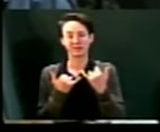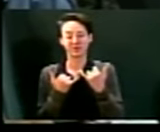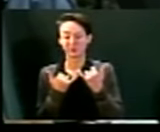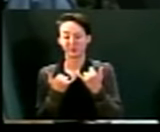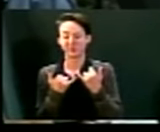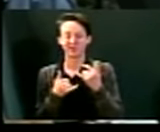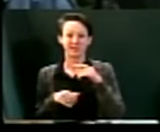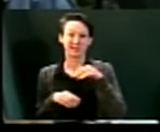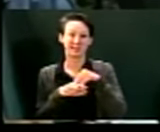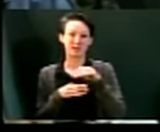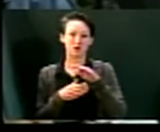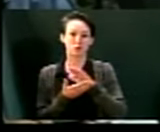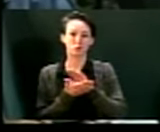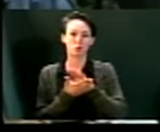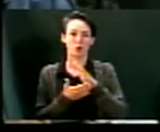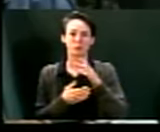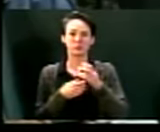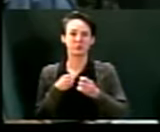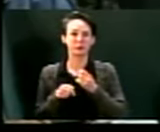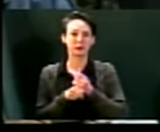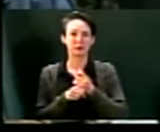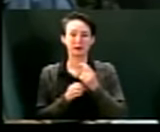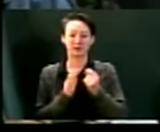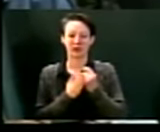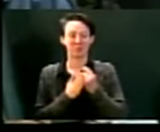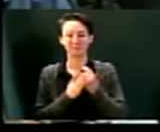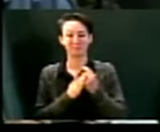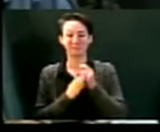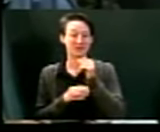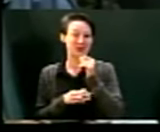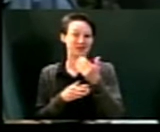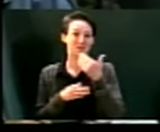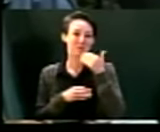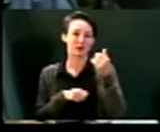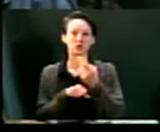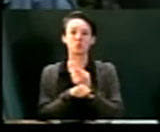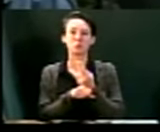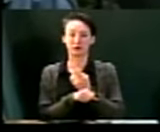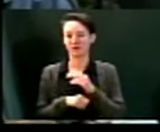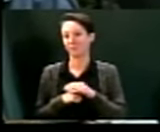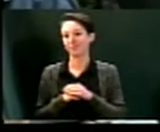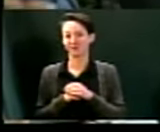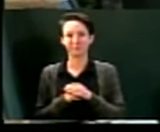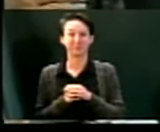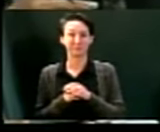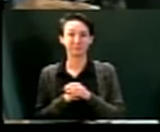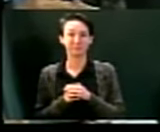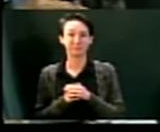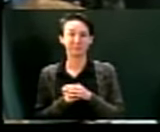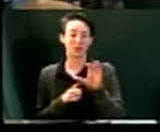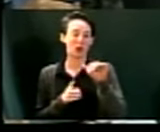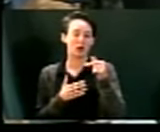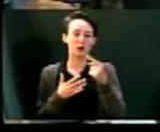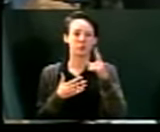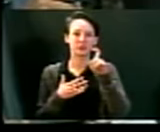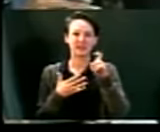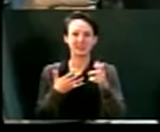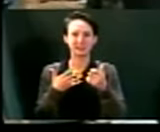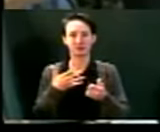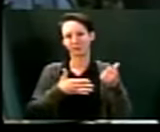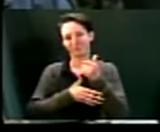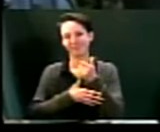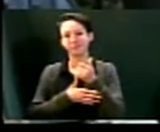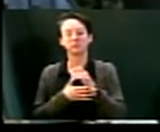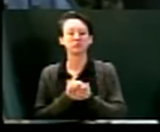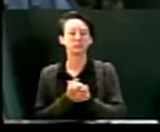year not the best use of their time given our current needs. So I'll just leave it at that. And I will